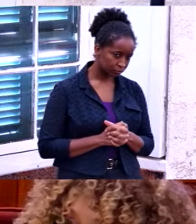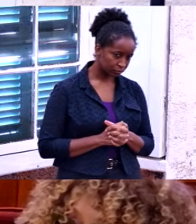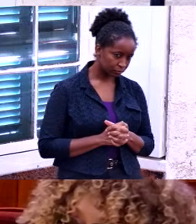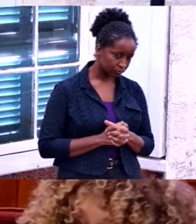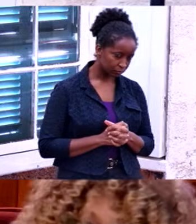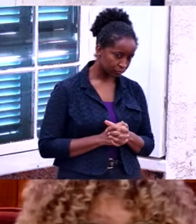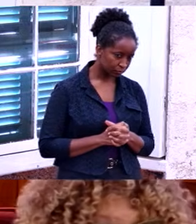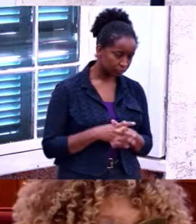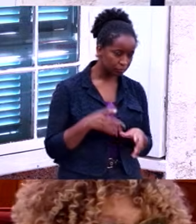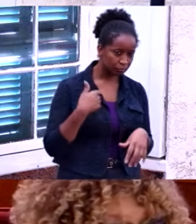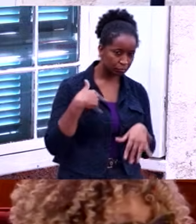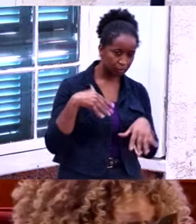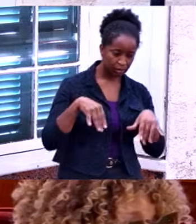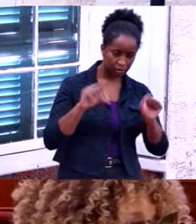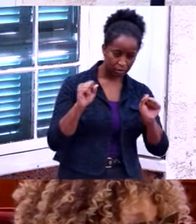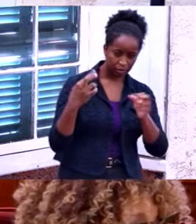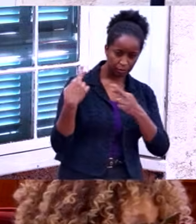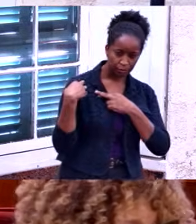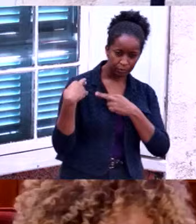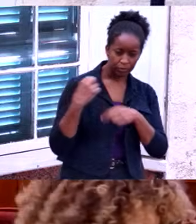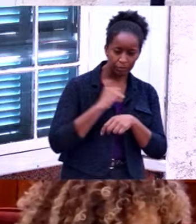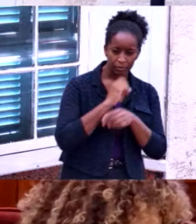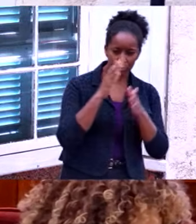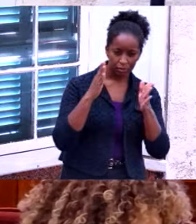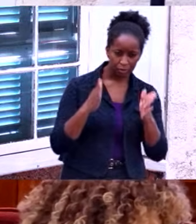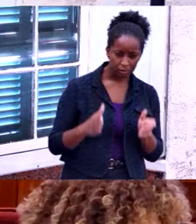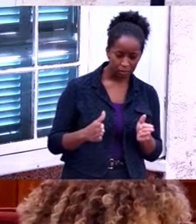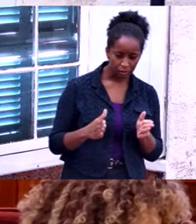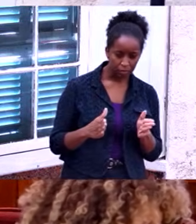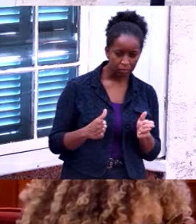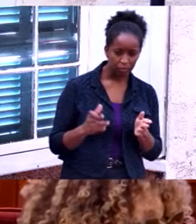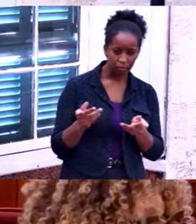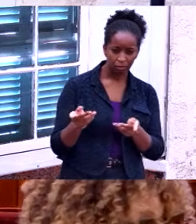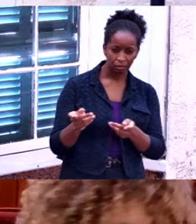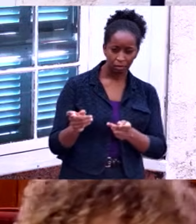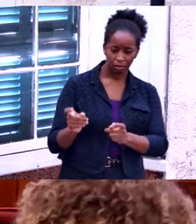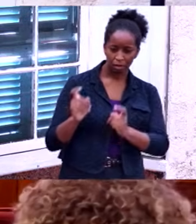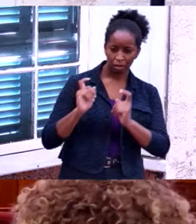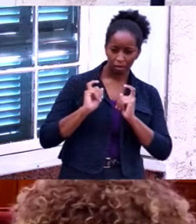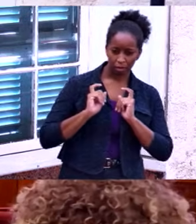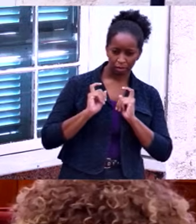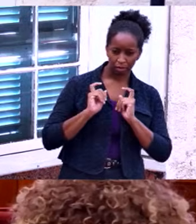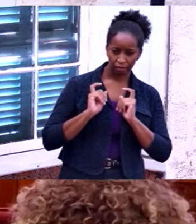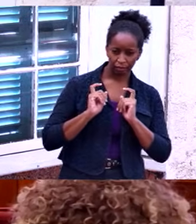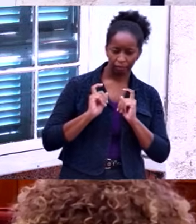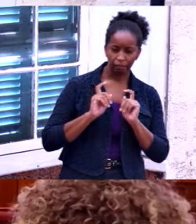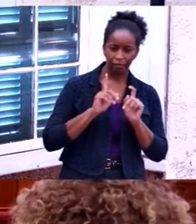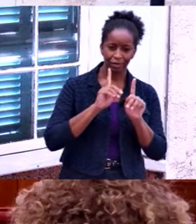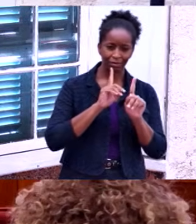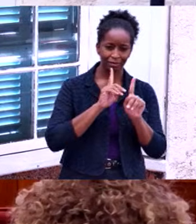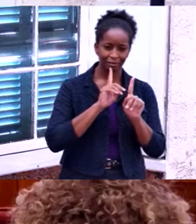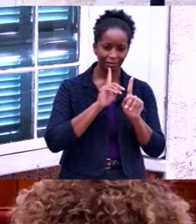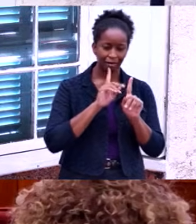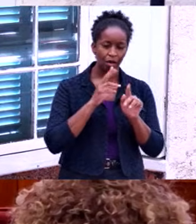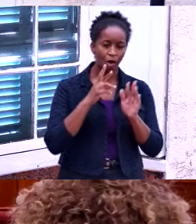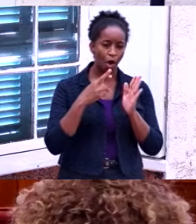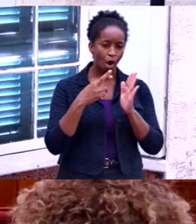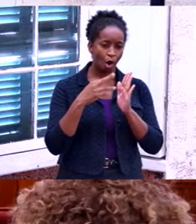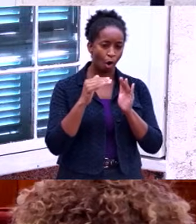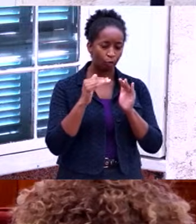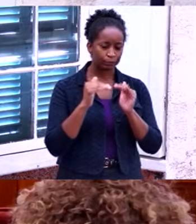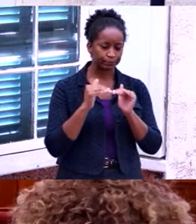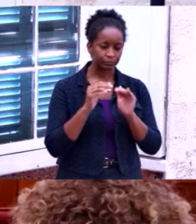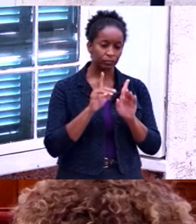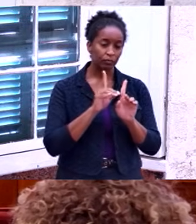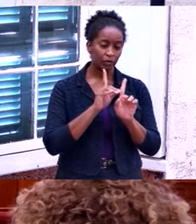orders, and it was dated, amended 2003. And when I read the